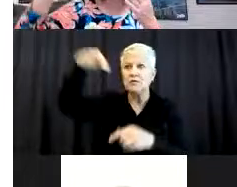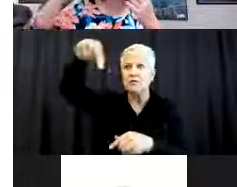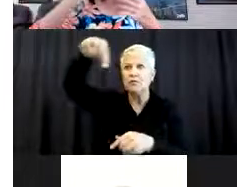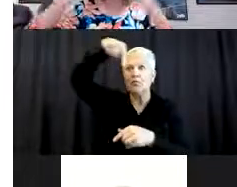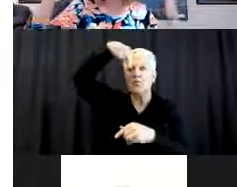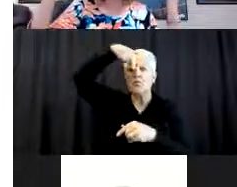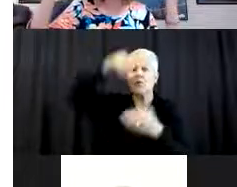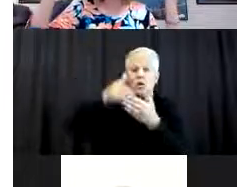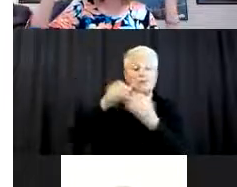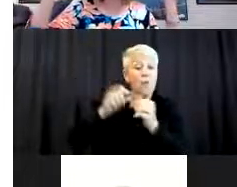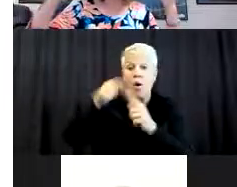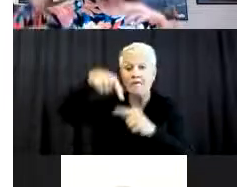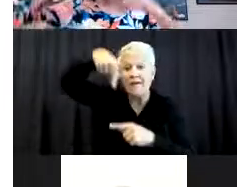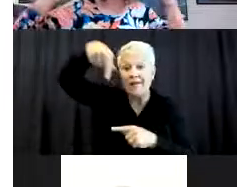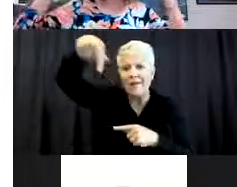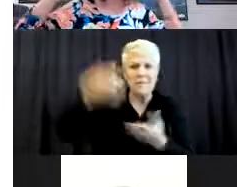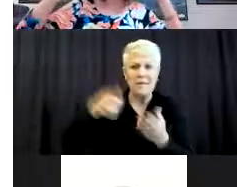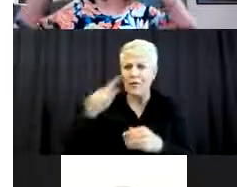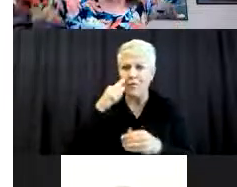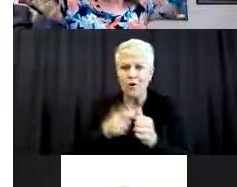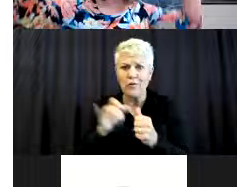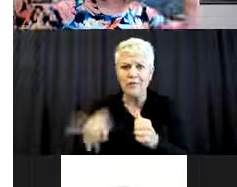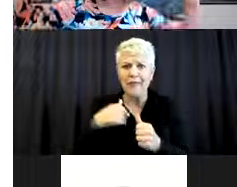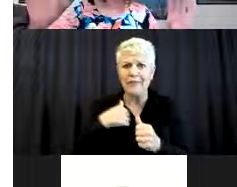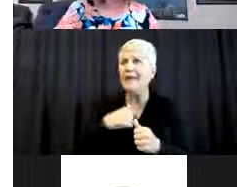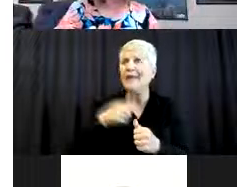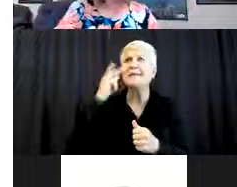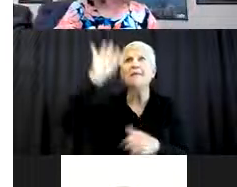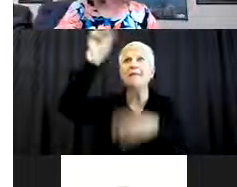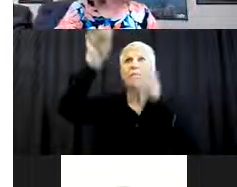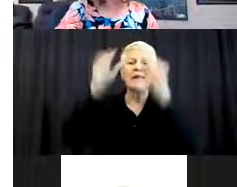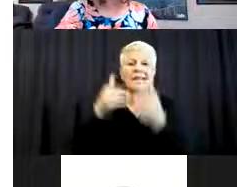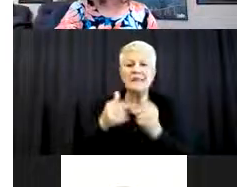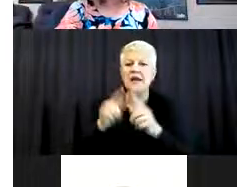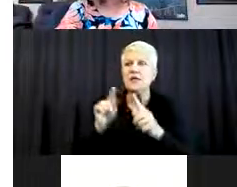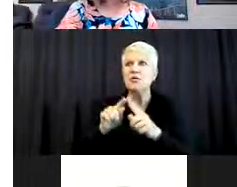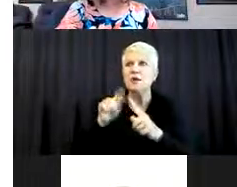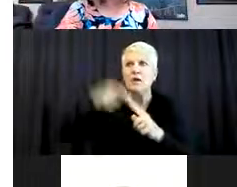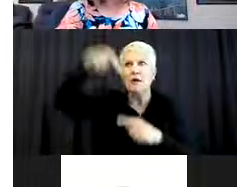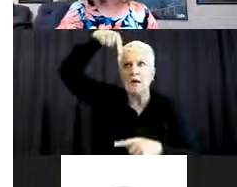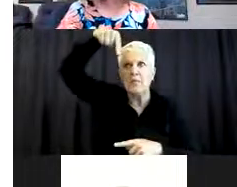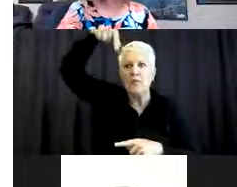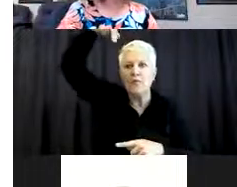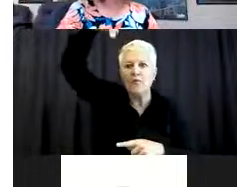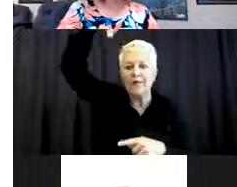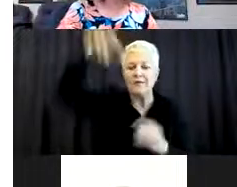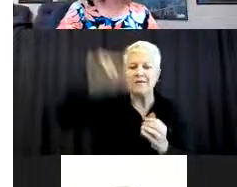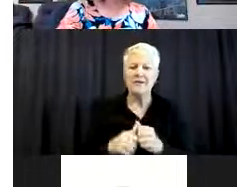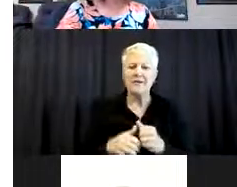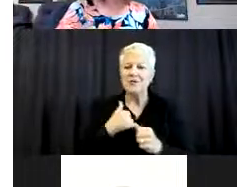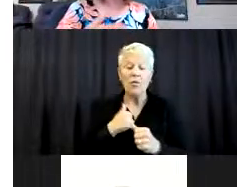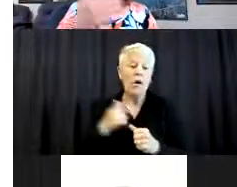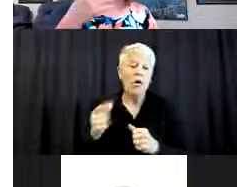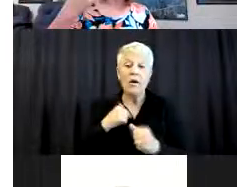away because they're kind of bored with this. They can get things real easily. Then you can start to stretch them a little bit and position nearer to certain body